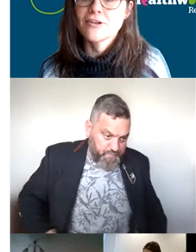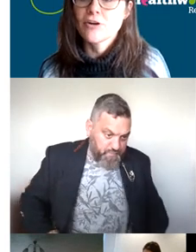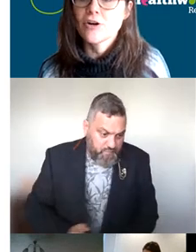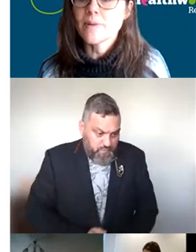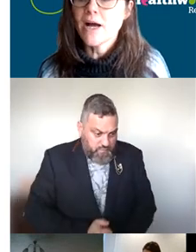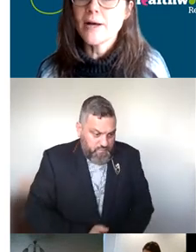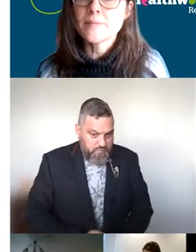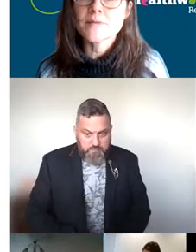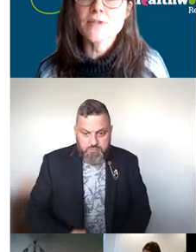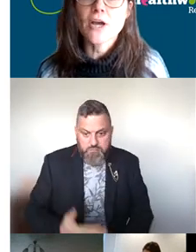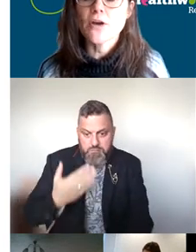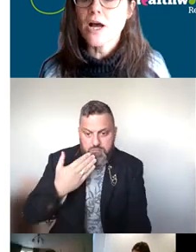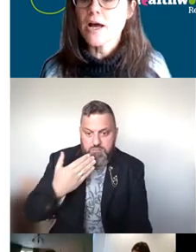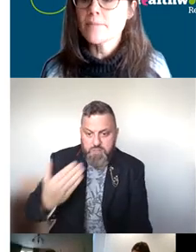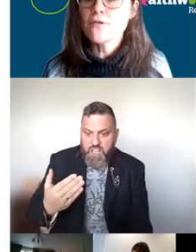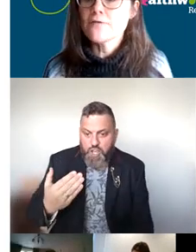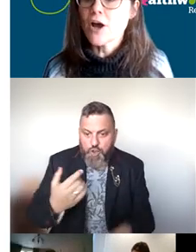Thank you, Rob.